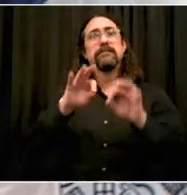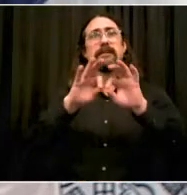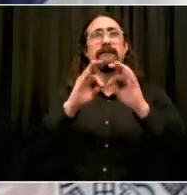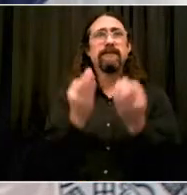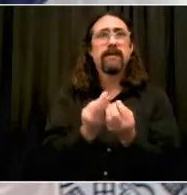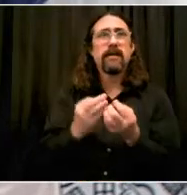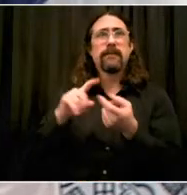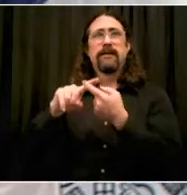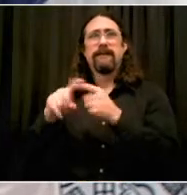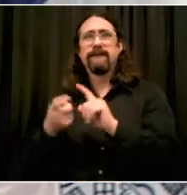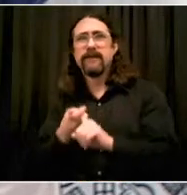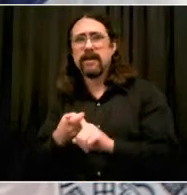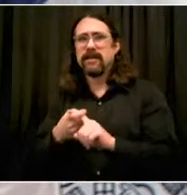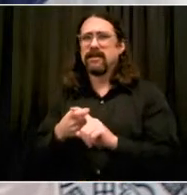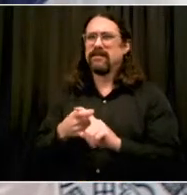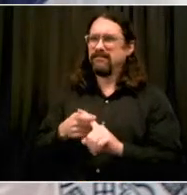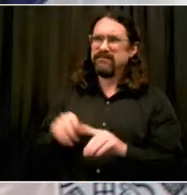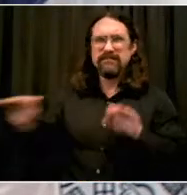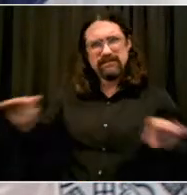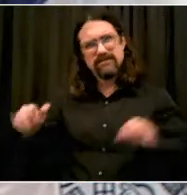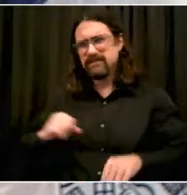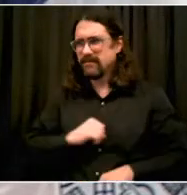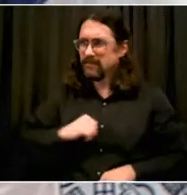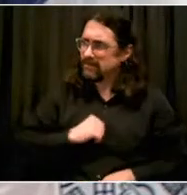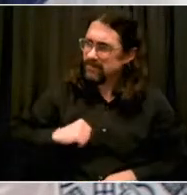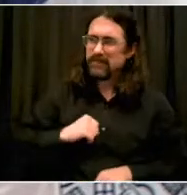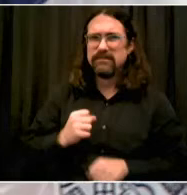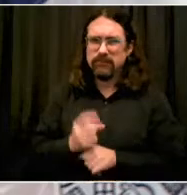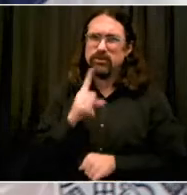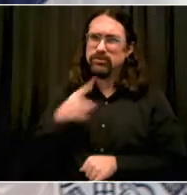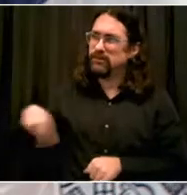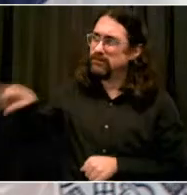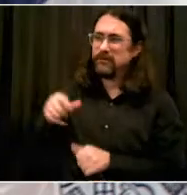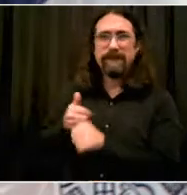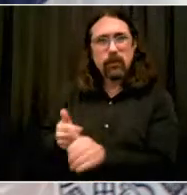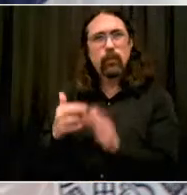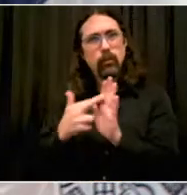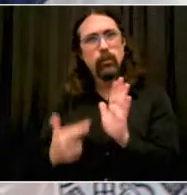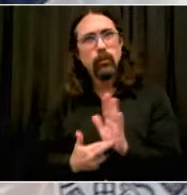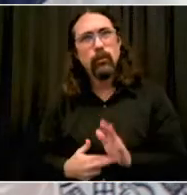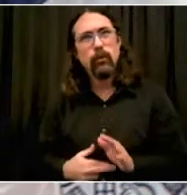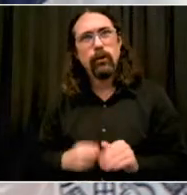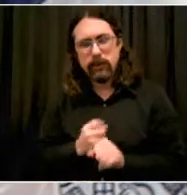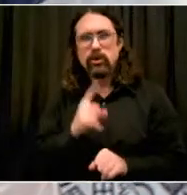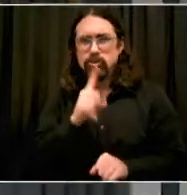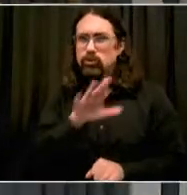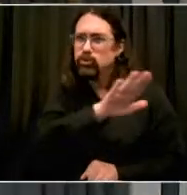bring our kids back to school, bring our city back. Thank you, everyone.